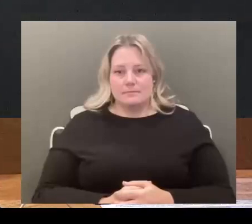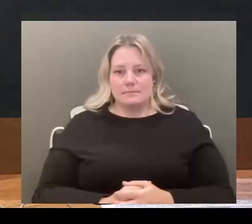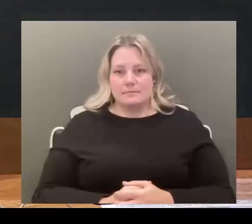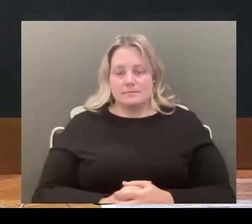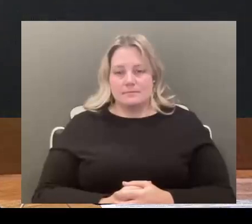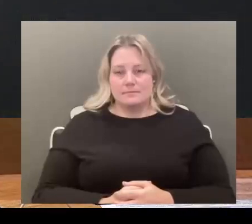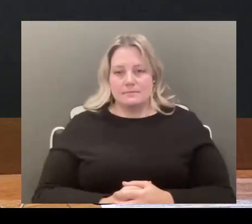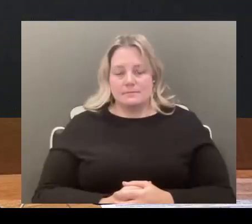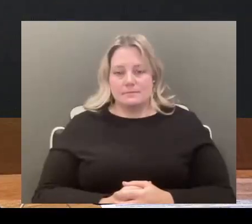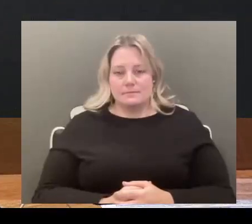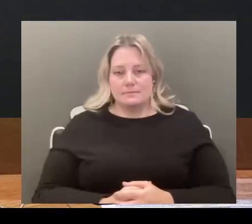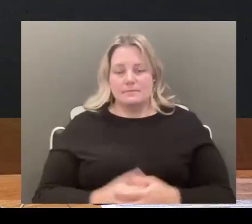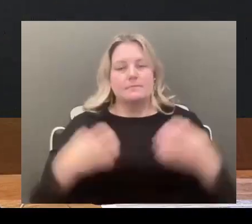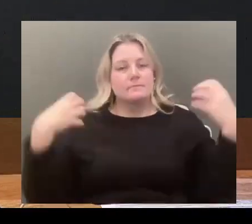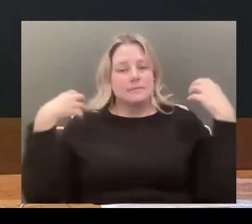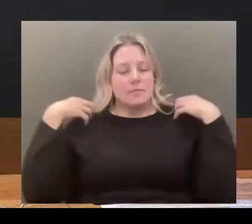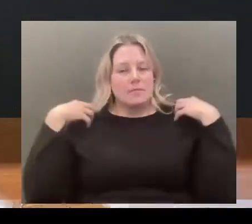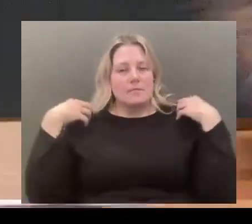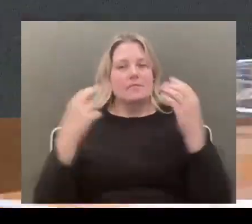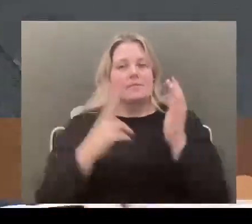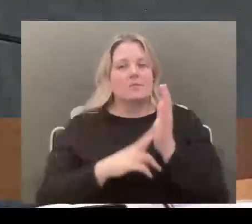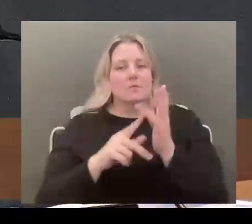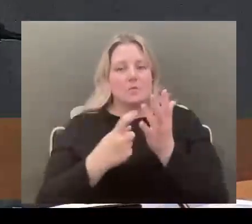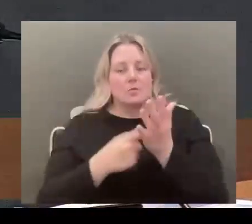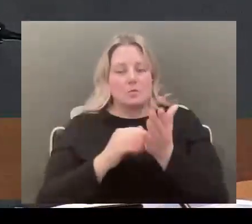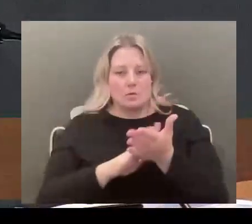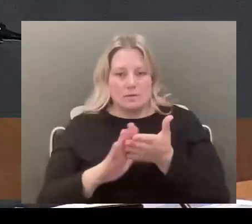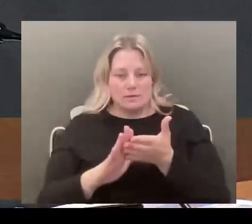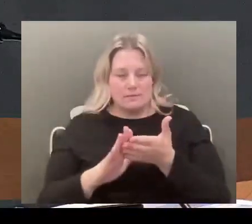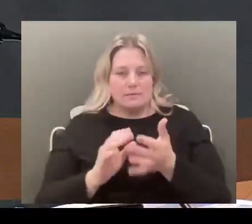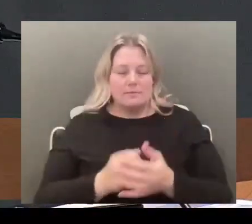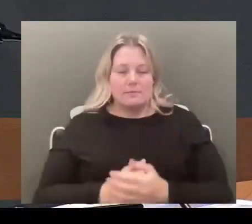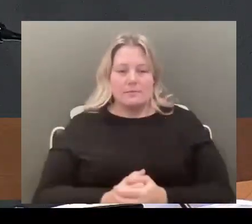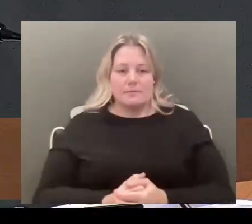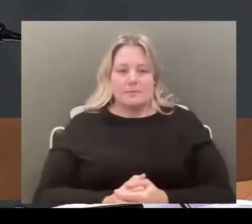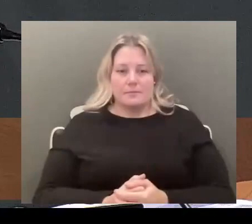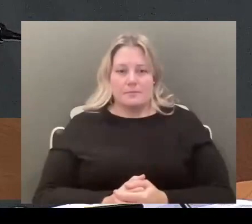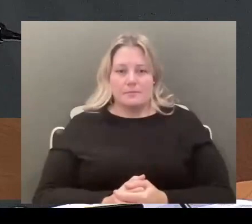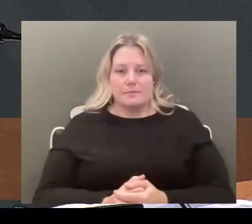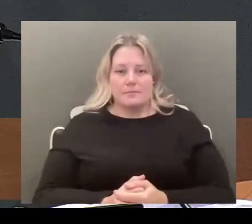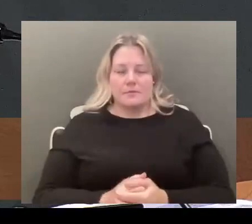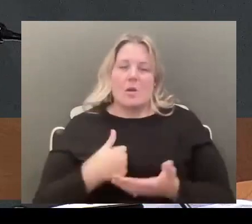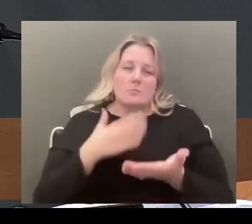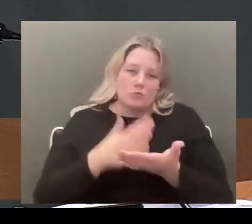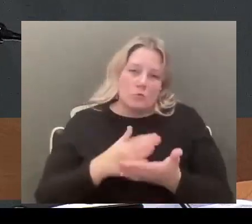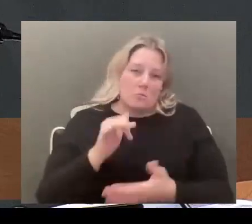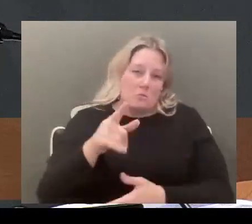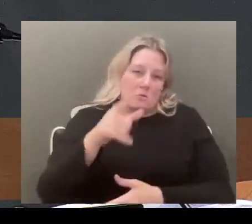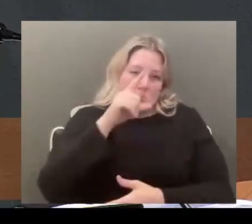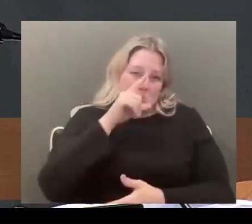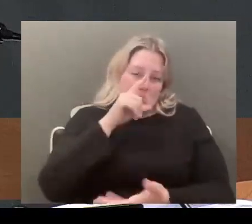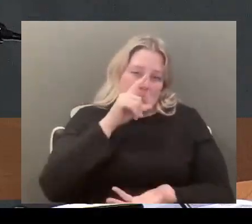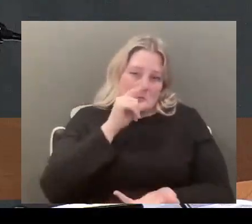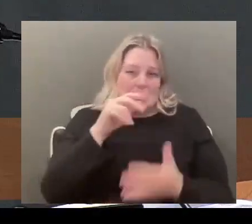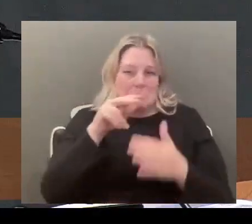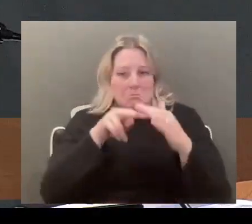this, that there's been an unfortunate, fairly common theme in a lot of the evidence of